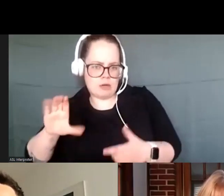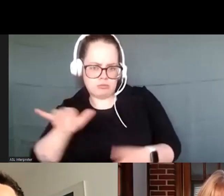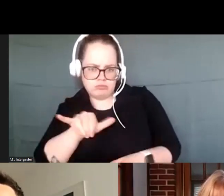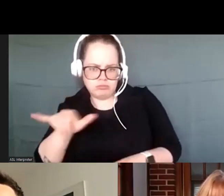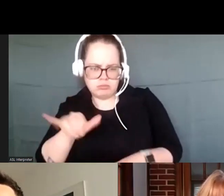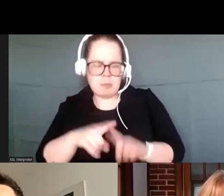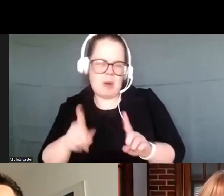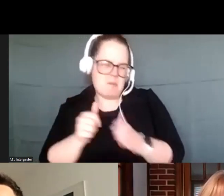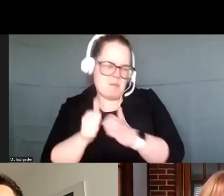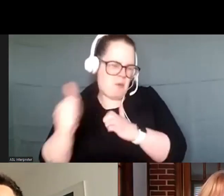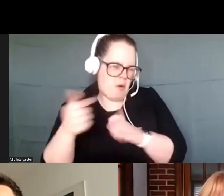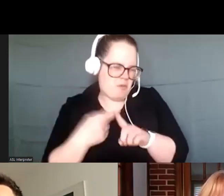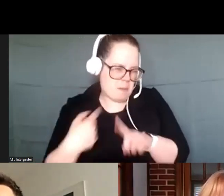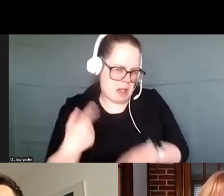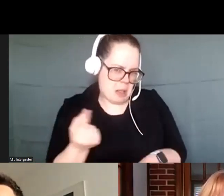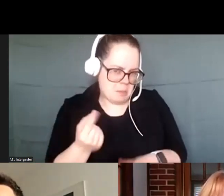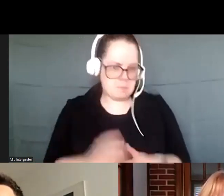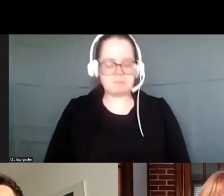little distance away.